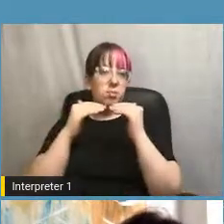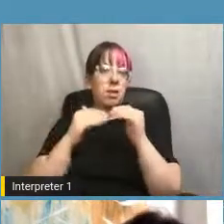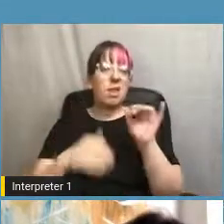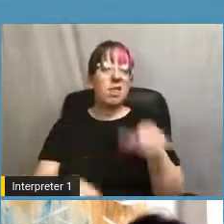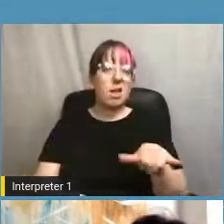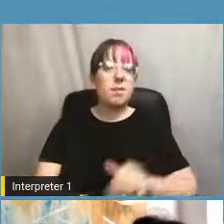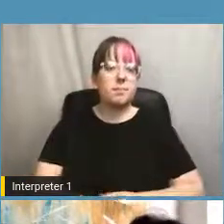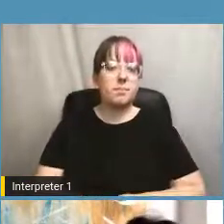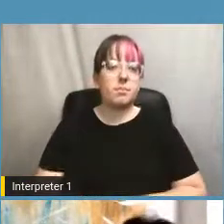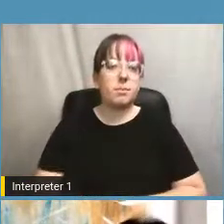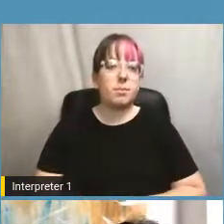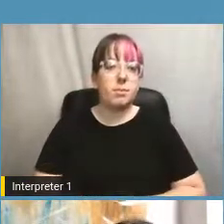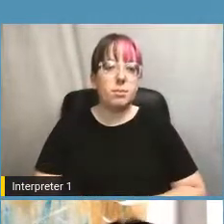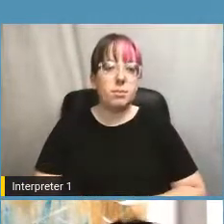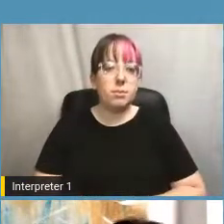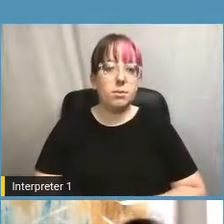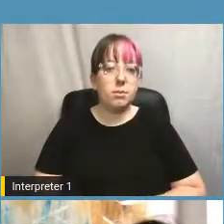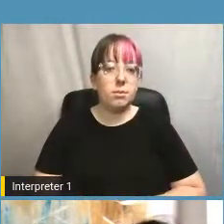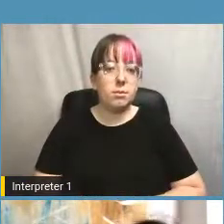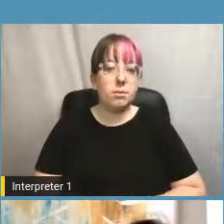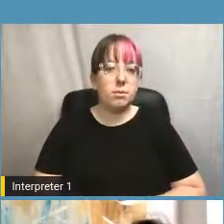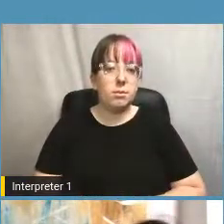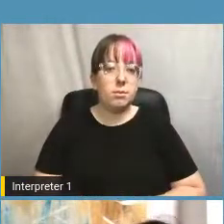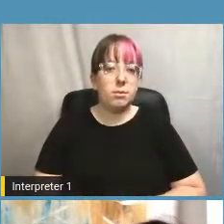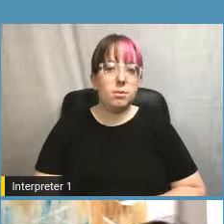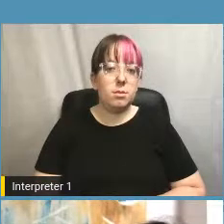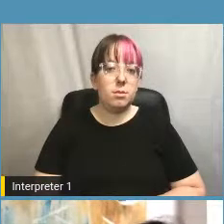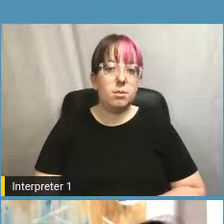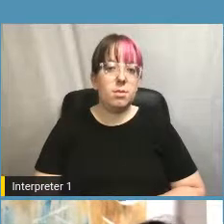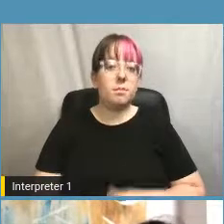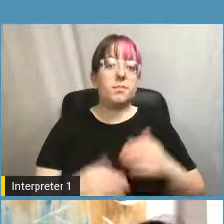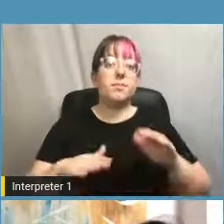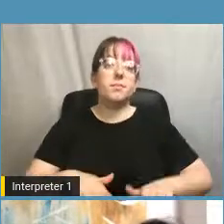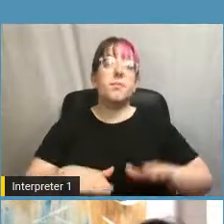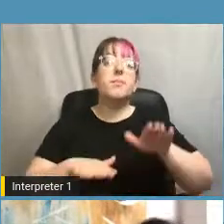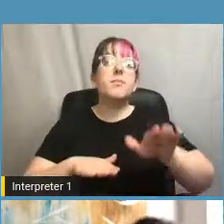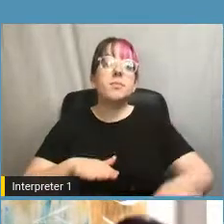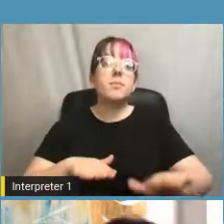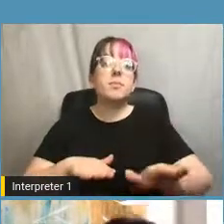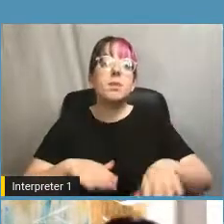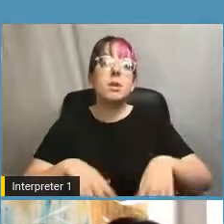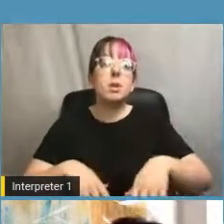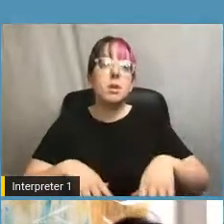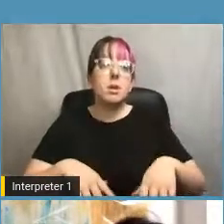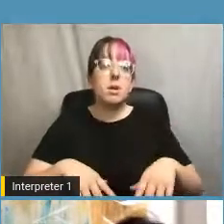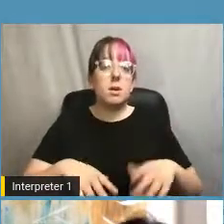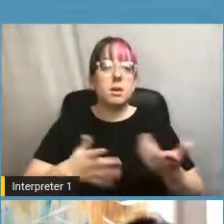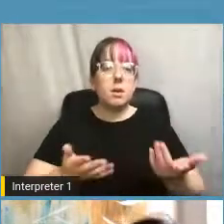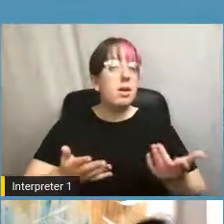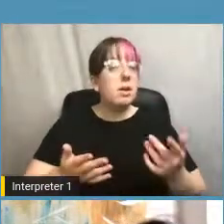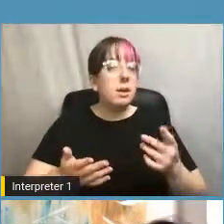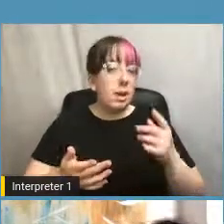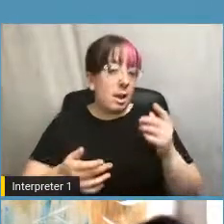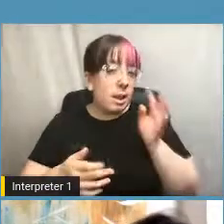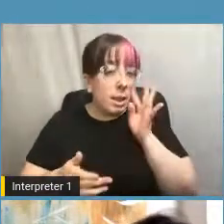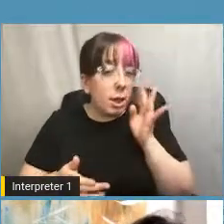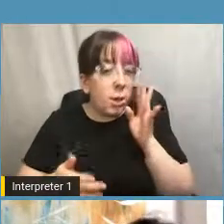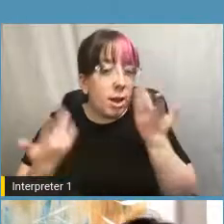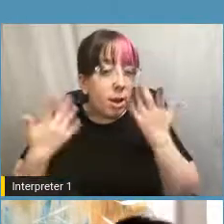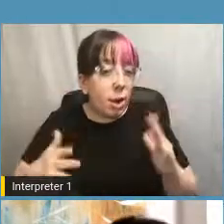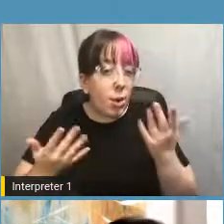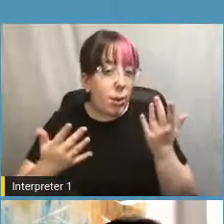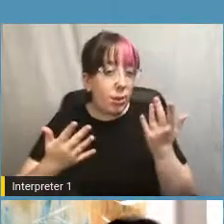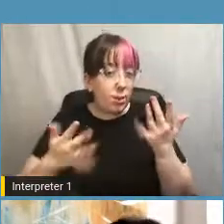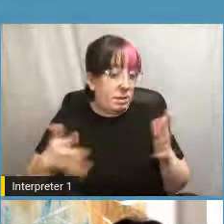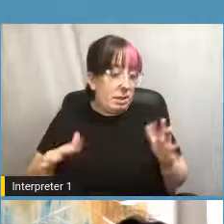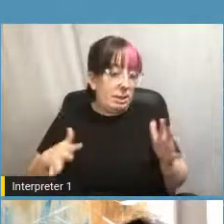things. And then we move to stage 3. This is where you should theoretically already be done with everything else